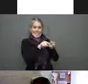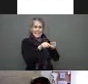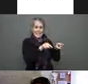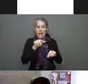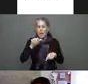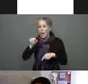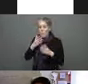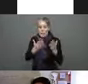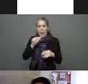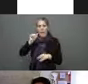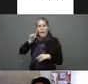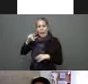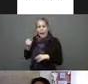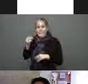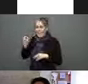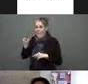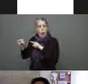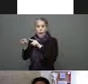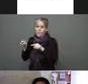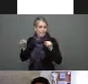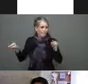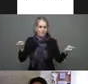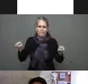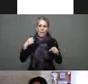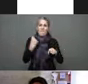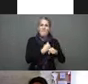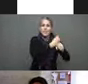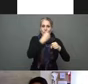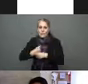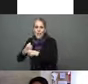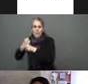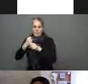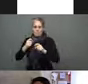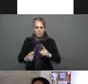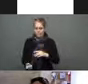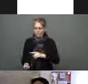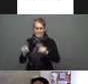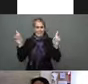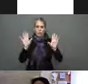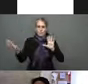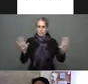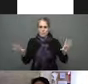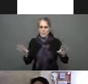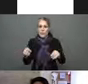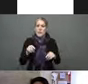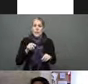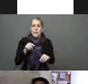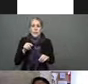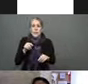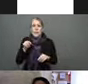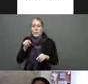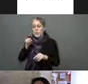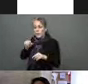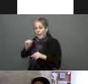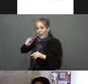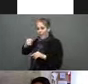cases. So, um, whereas we did, so in this adjective noun case, we had a reinforcing of that natural bias. We didn't